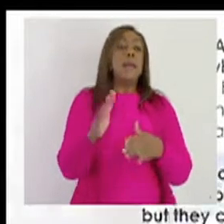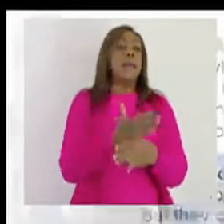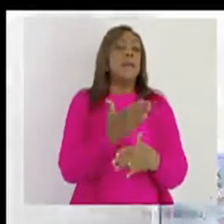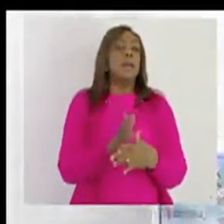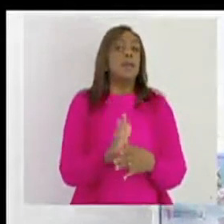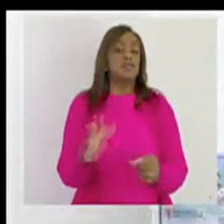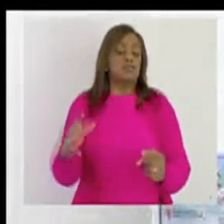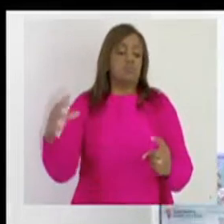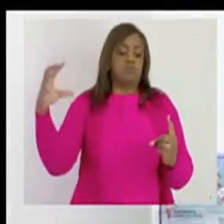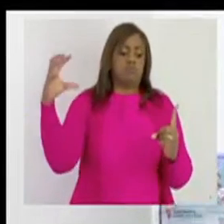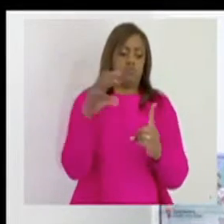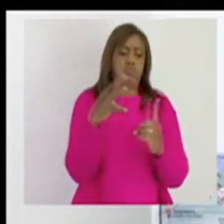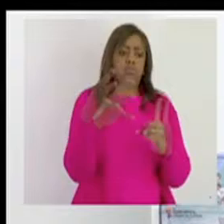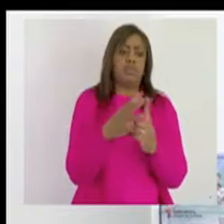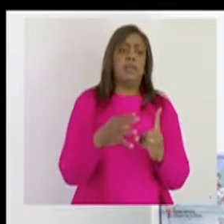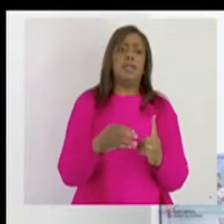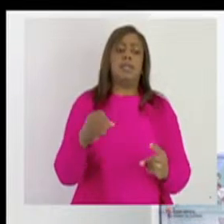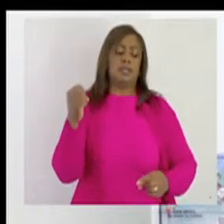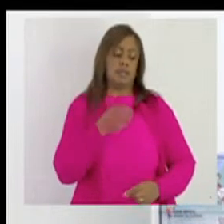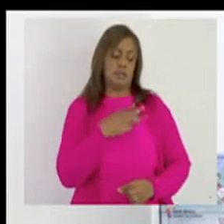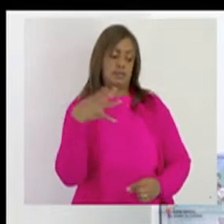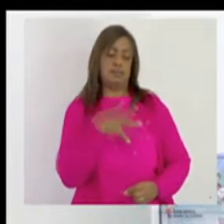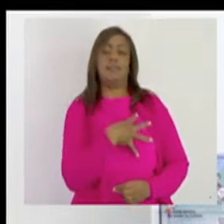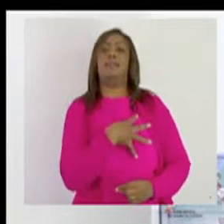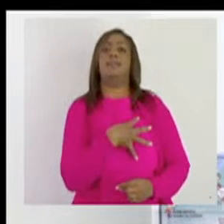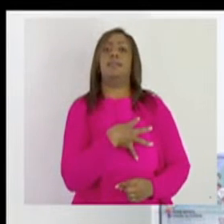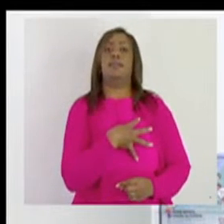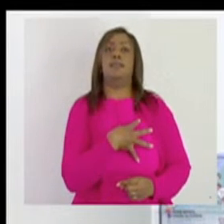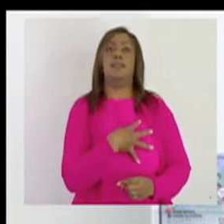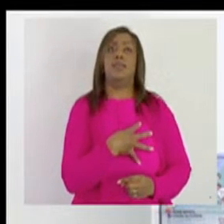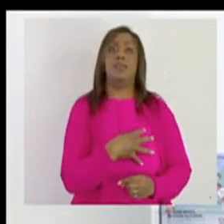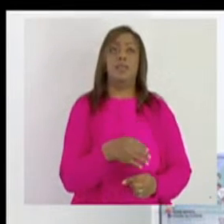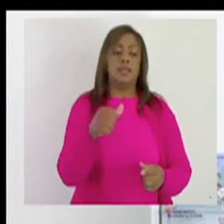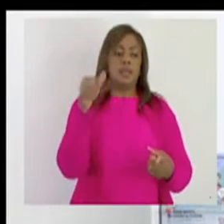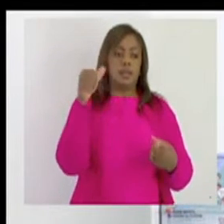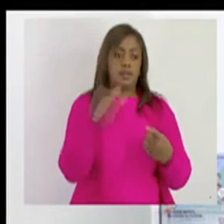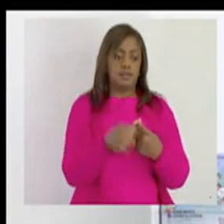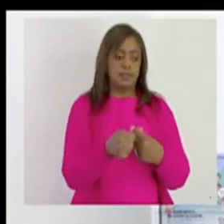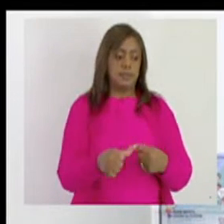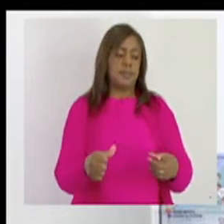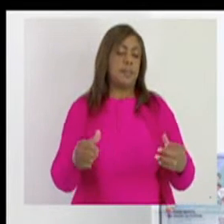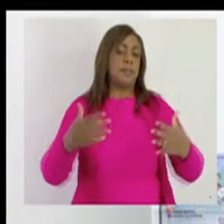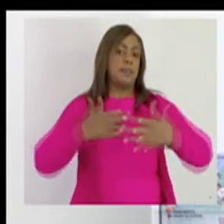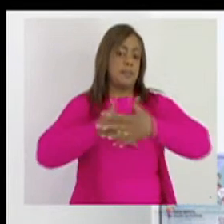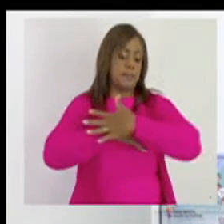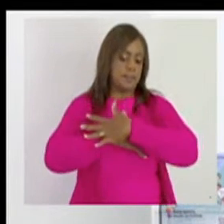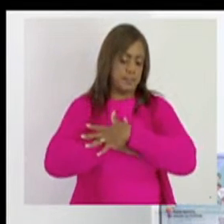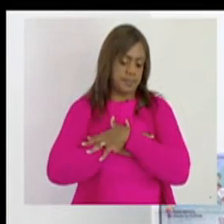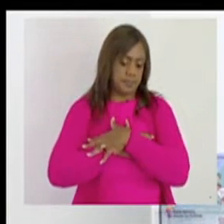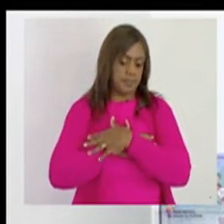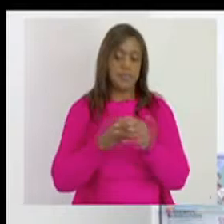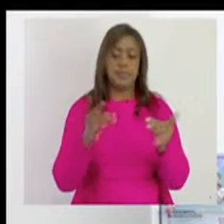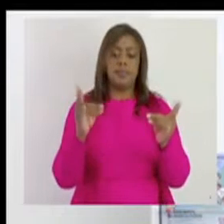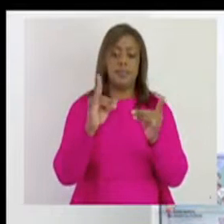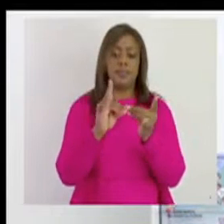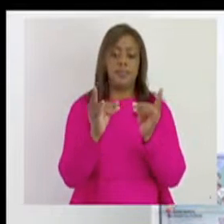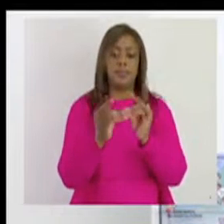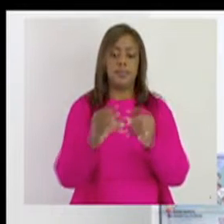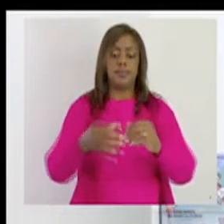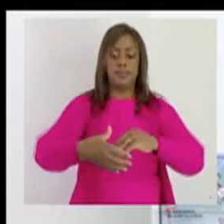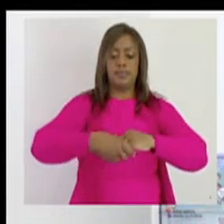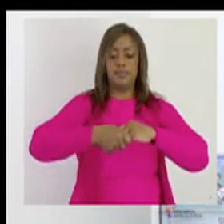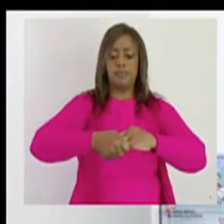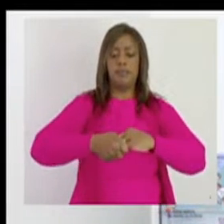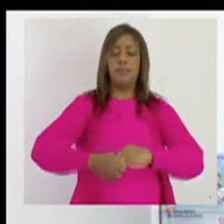ways of showing affection that are safe, we speak about hugging, kissing, shaking hands, and then